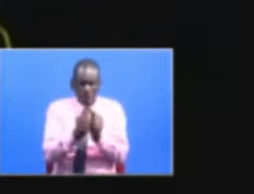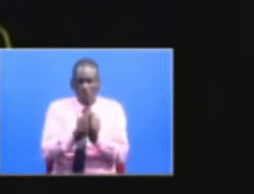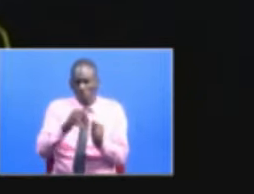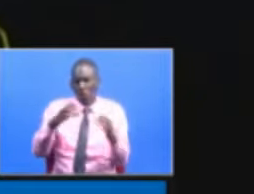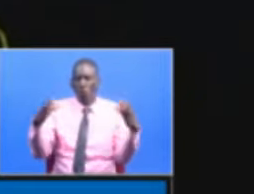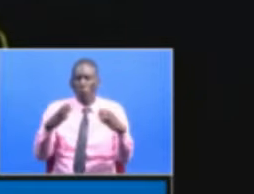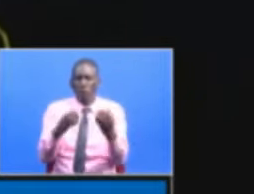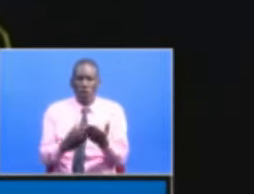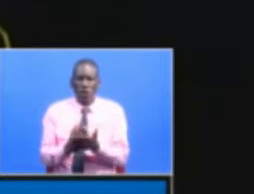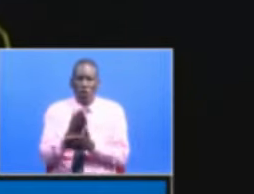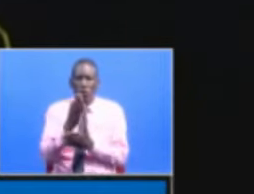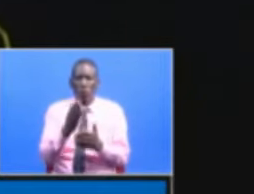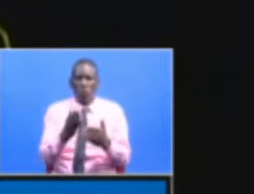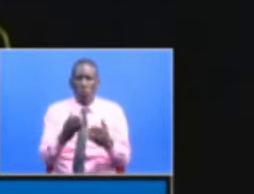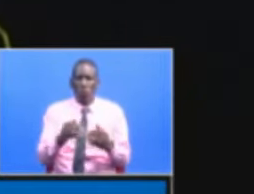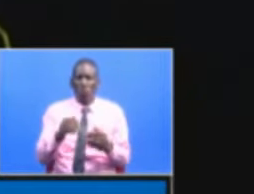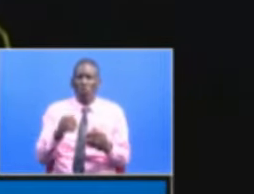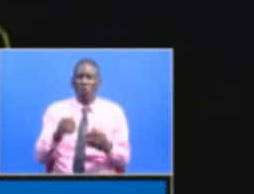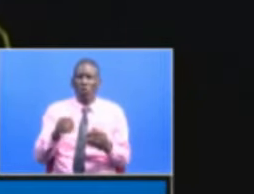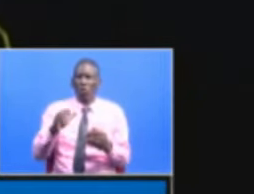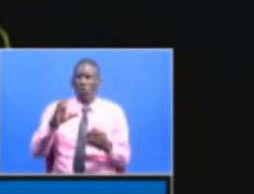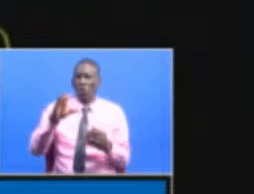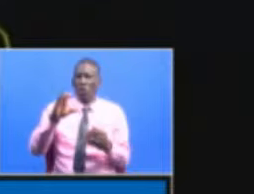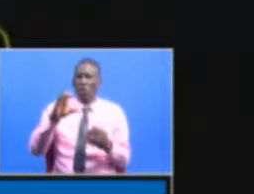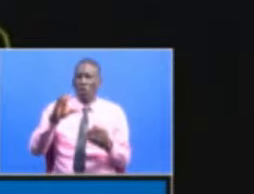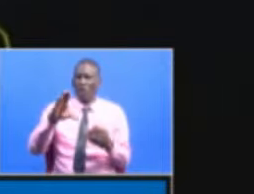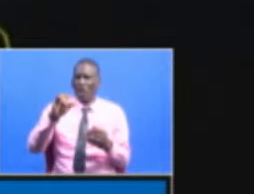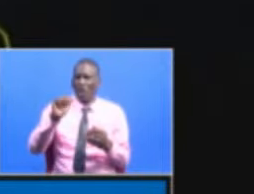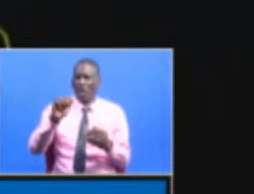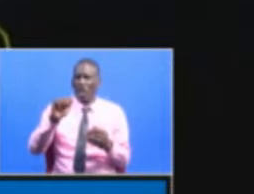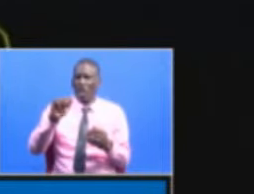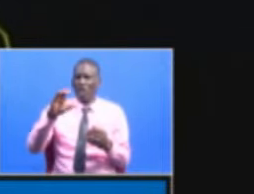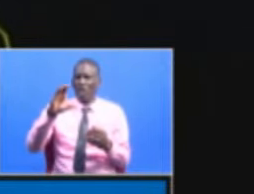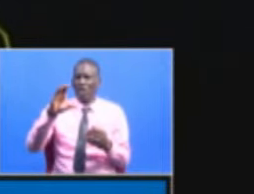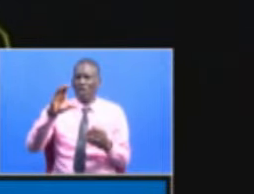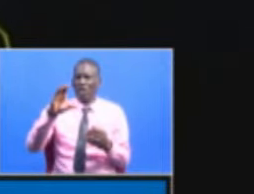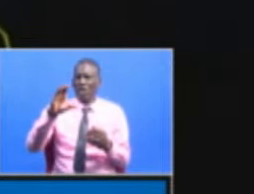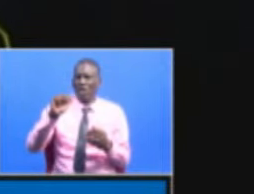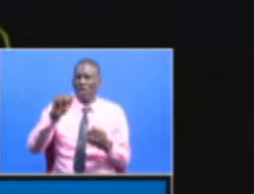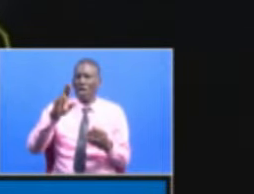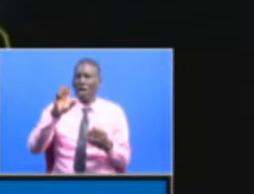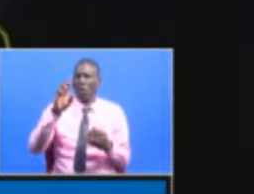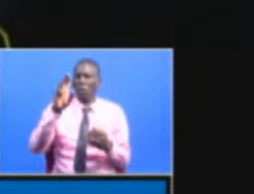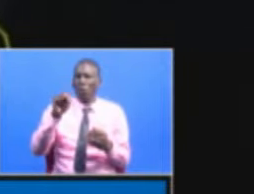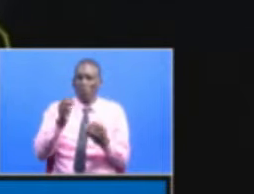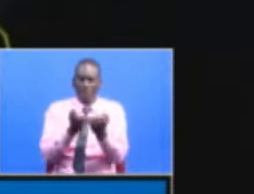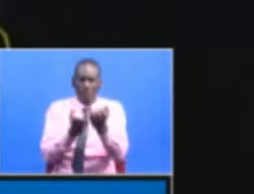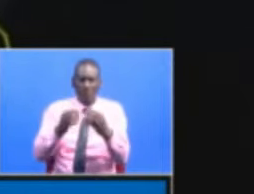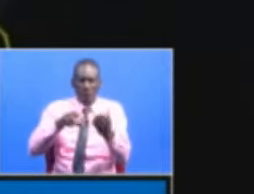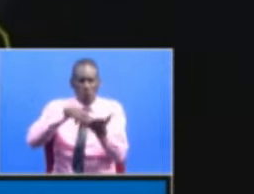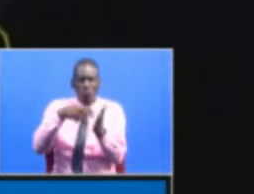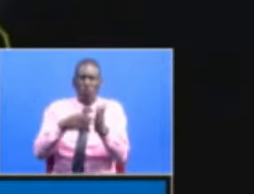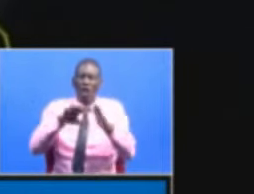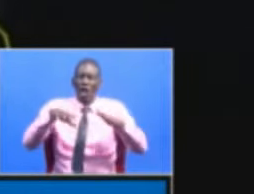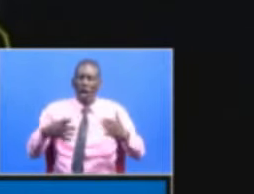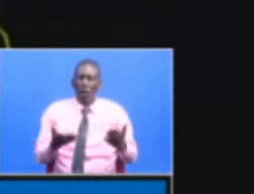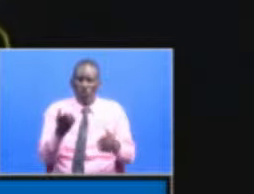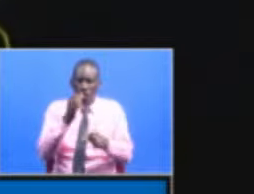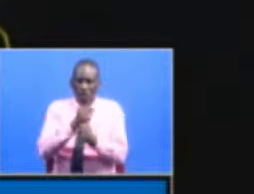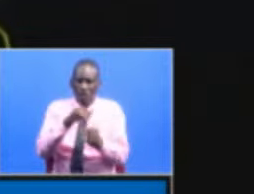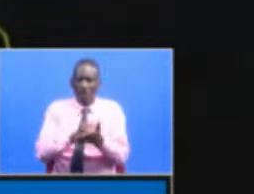through a carbon project or carbon trading project. Mm. How they've done this is, first of all,